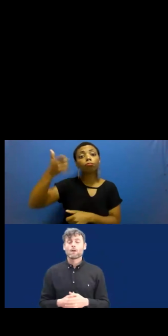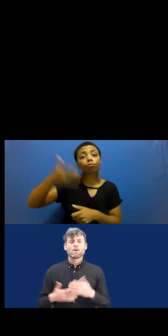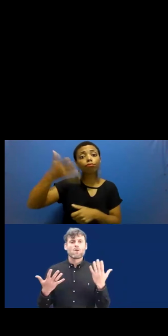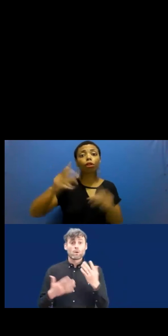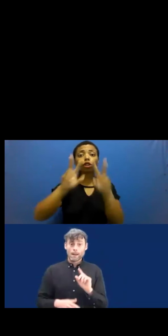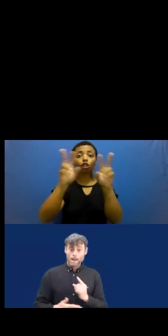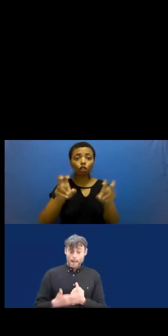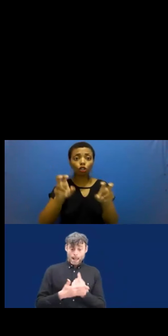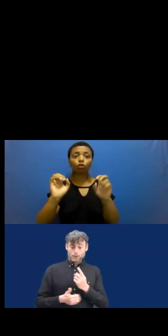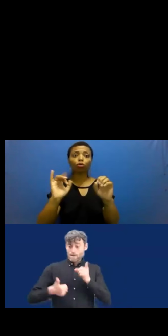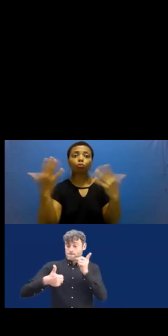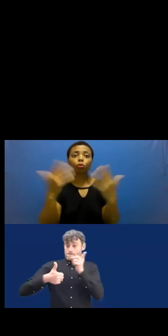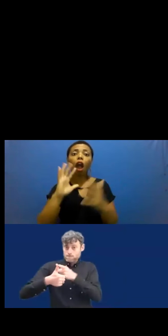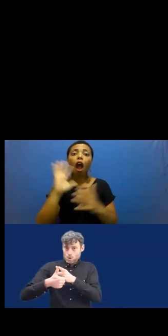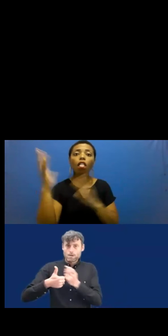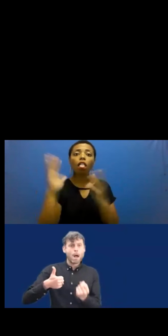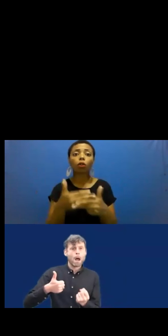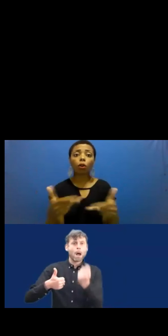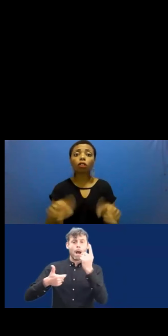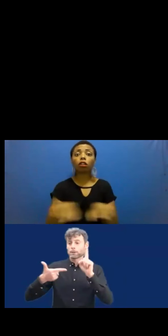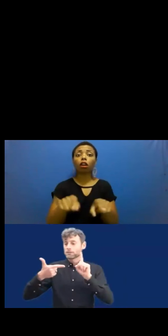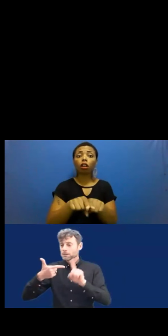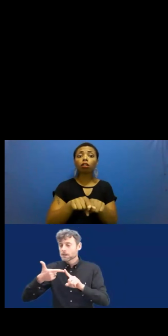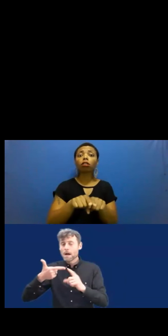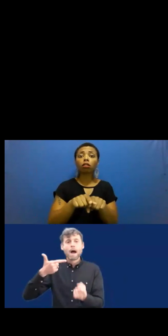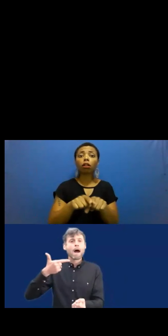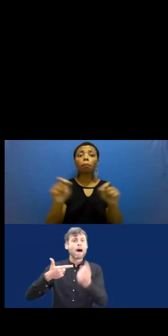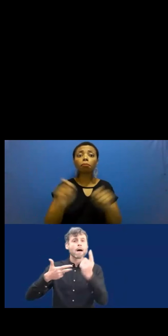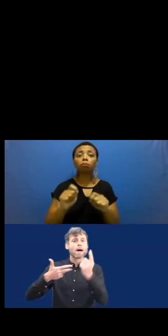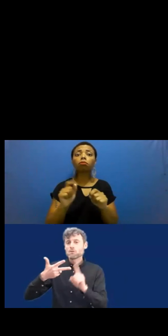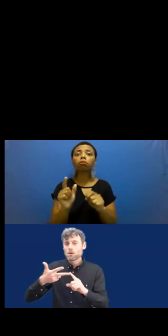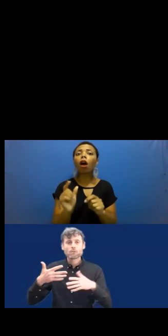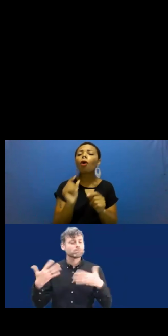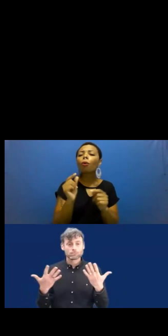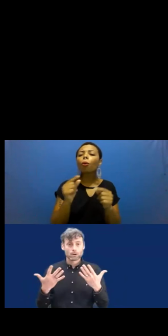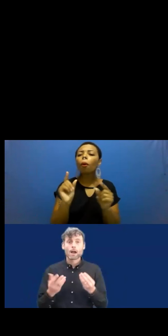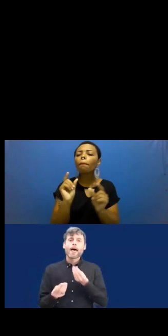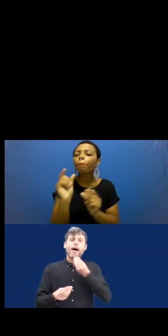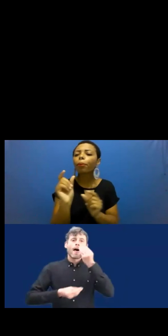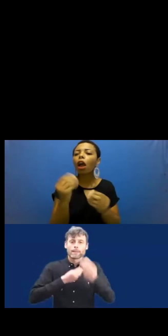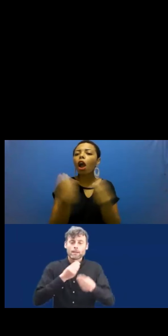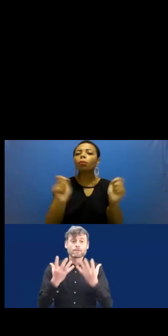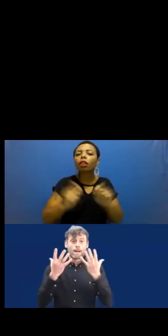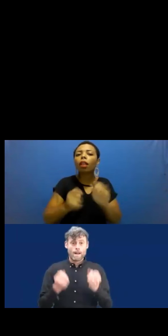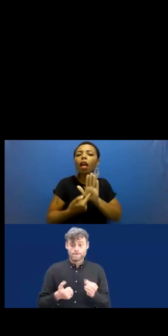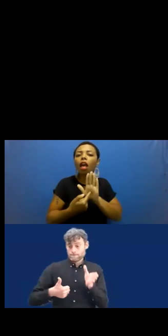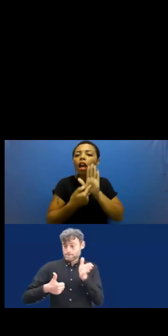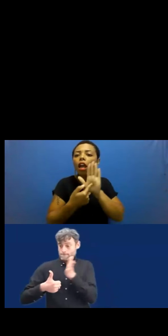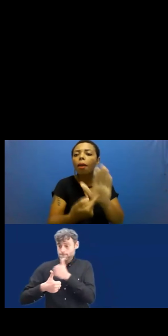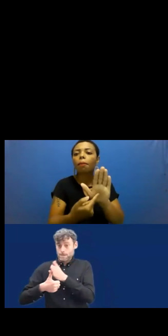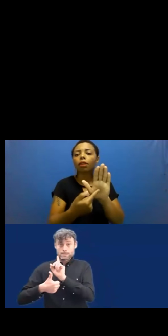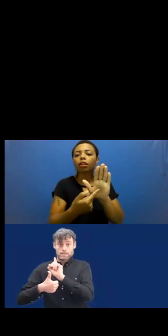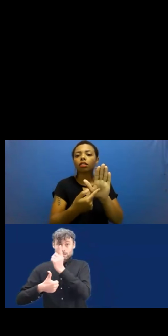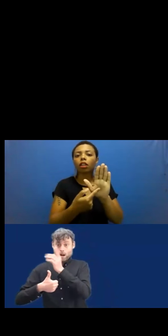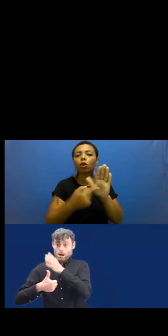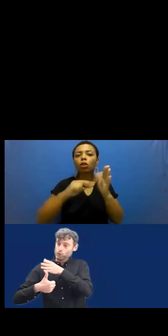causal links, and boundary signs for beginning and end. Core narrations represent the personal